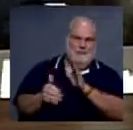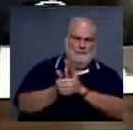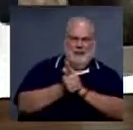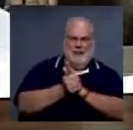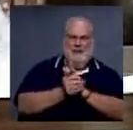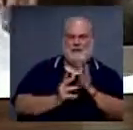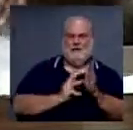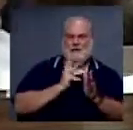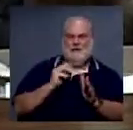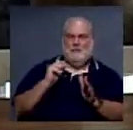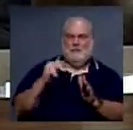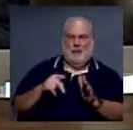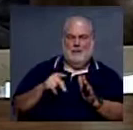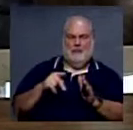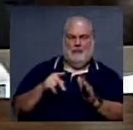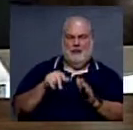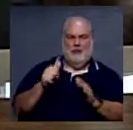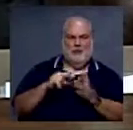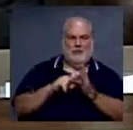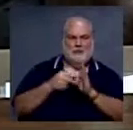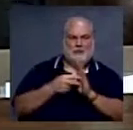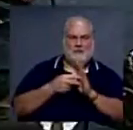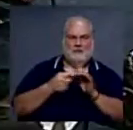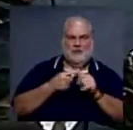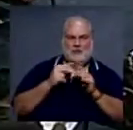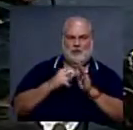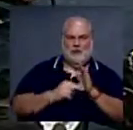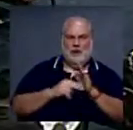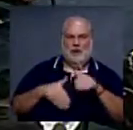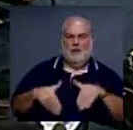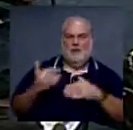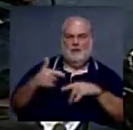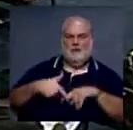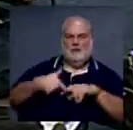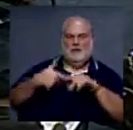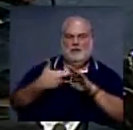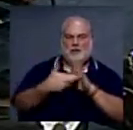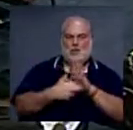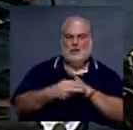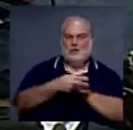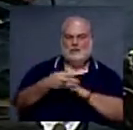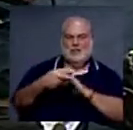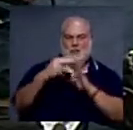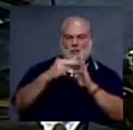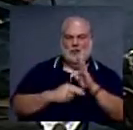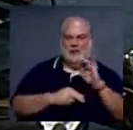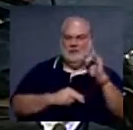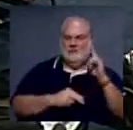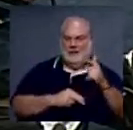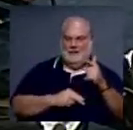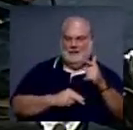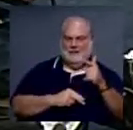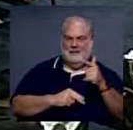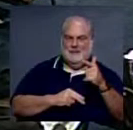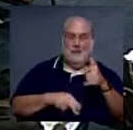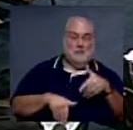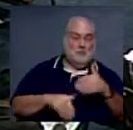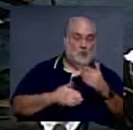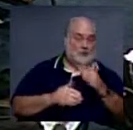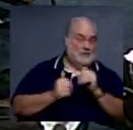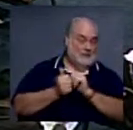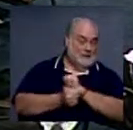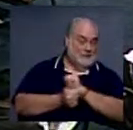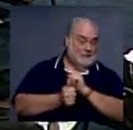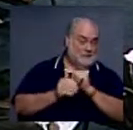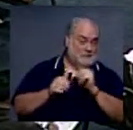map of the city of Little Rock, Arkansas, and for the purposes, first reading. Move we suspend the rules and place it on second reading. Second. There's a motion and a second to